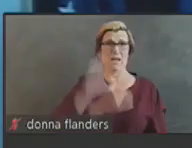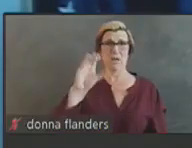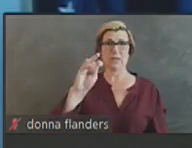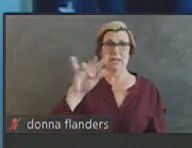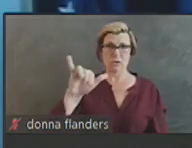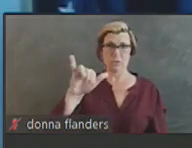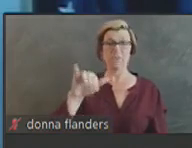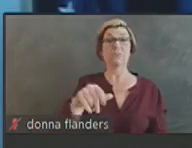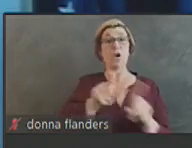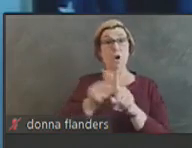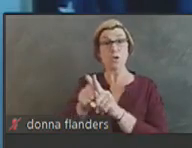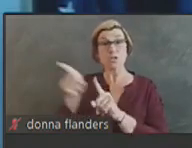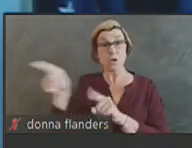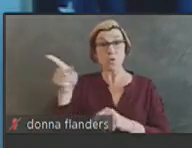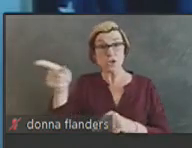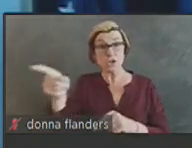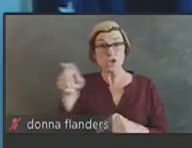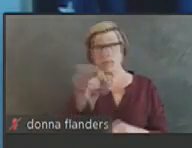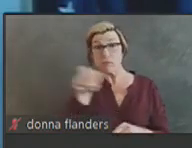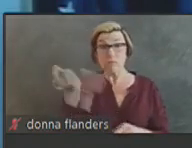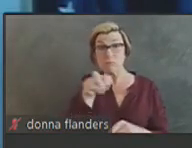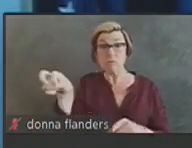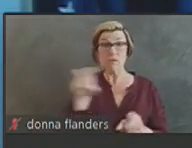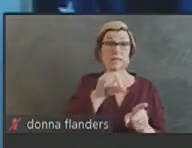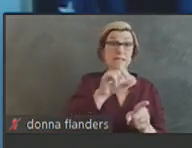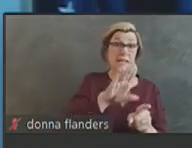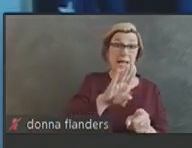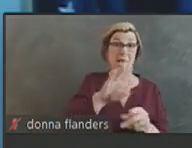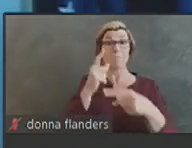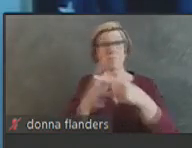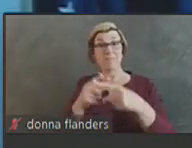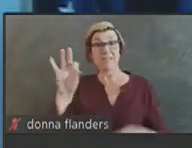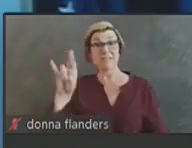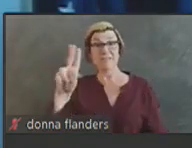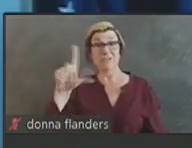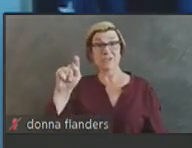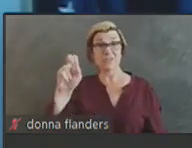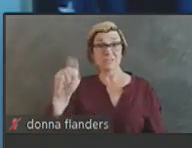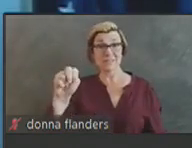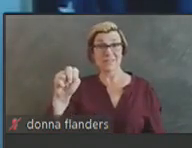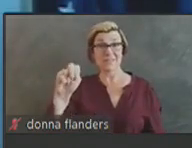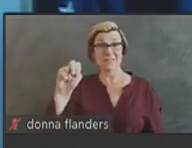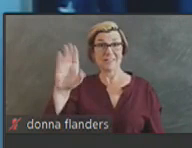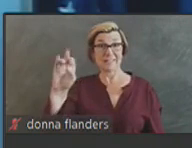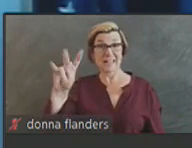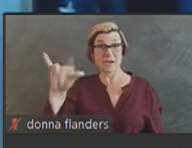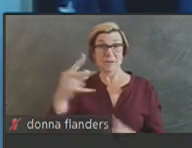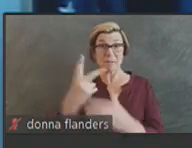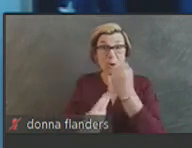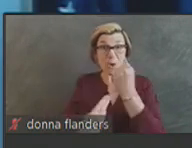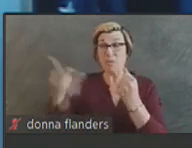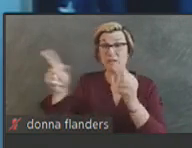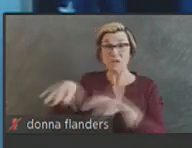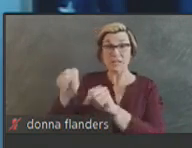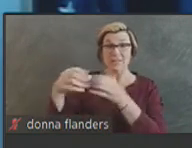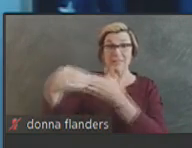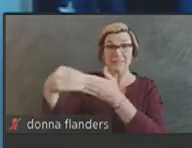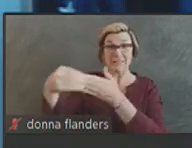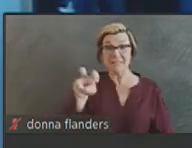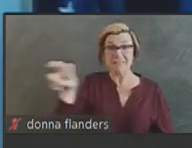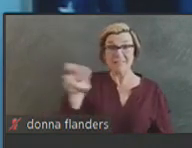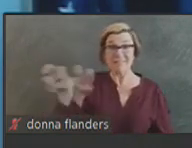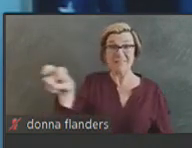County. We would not have made the progress we are making without Dr. Ford and her staff at the DeKalb Board of